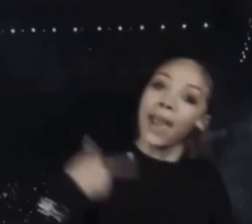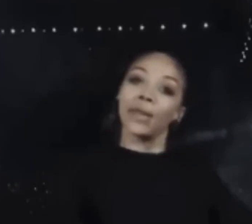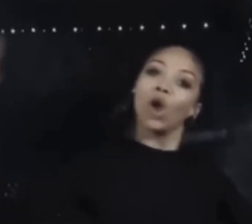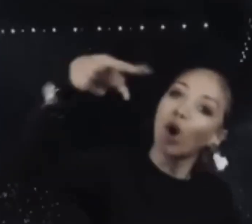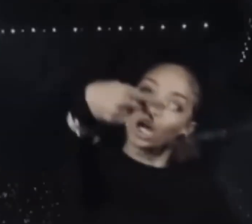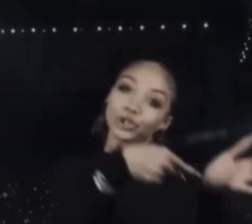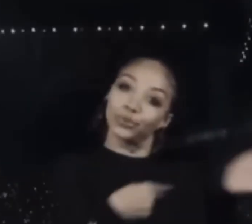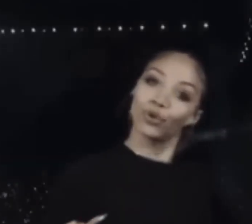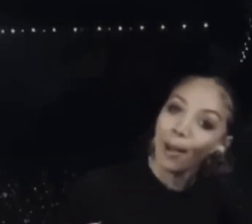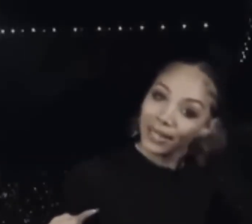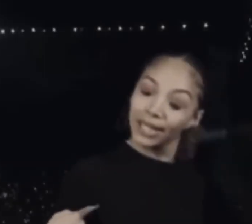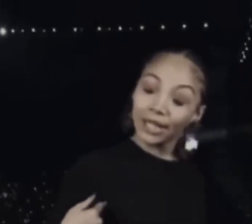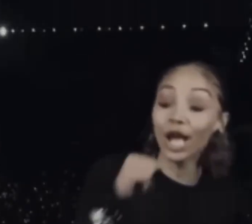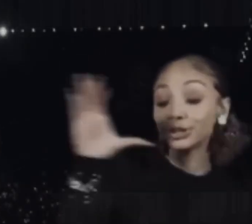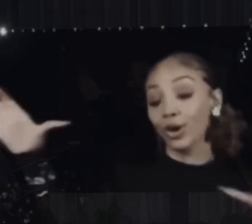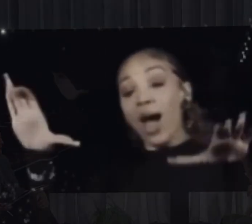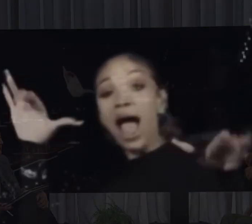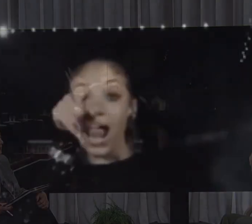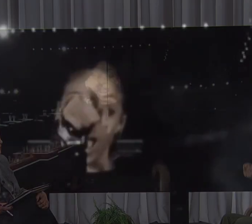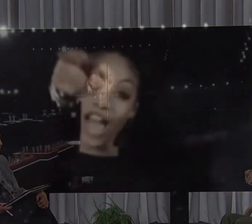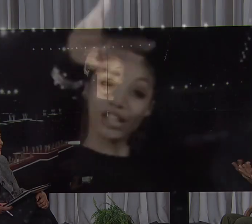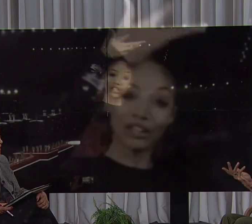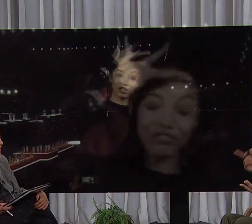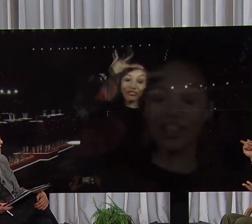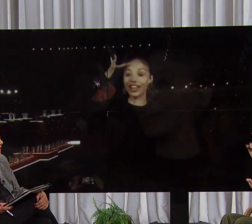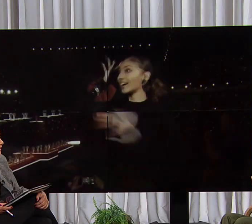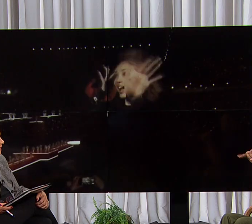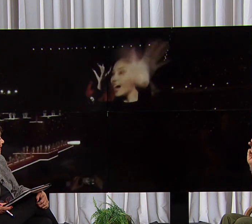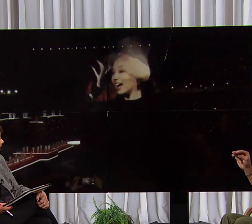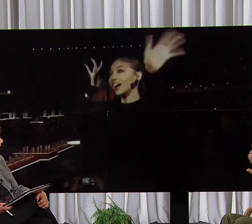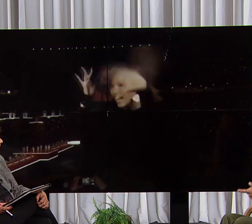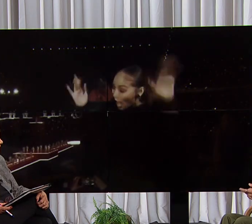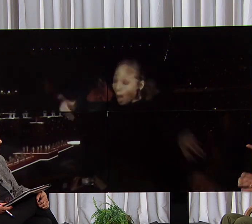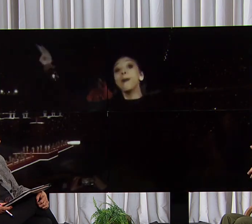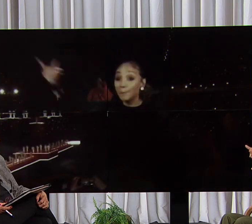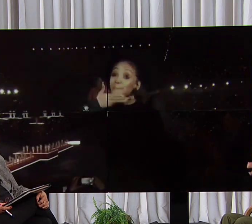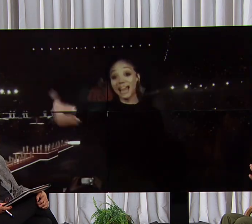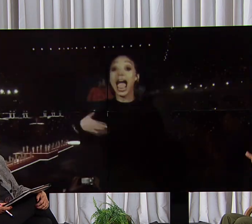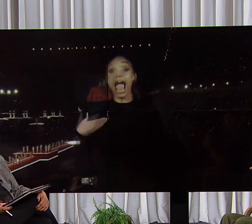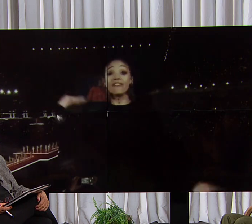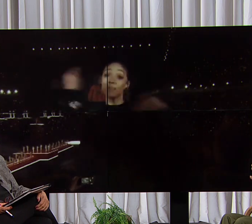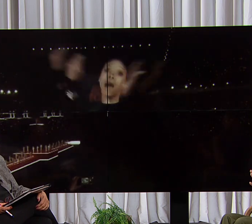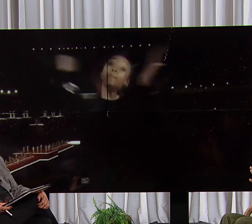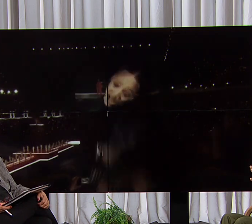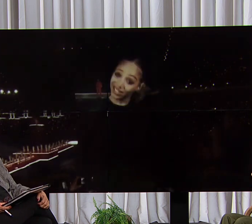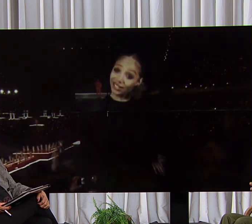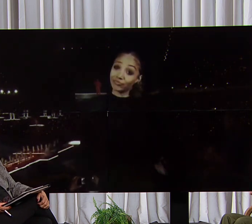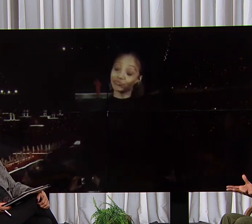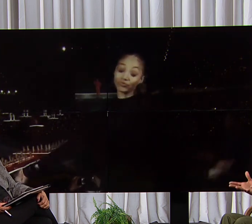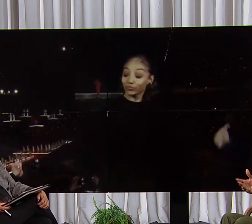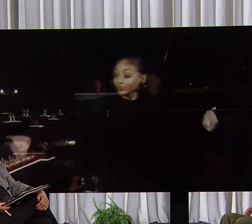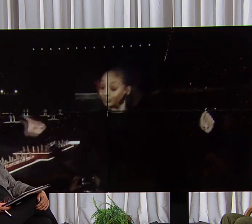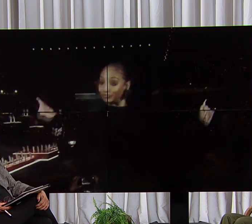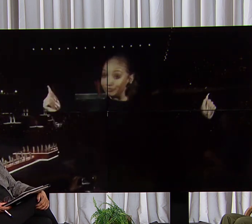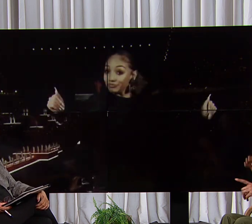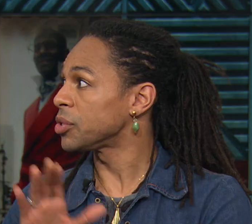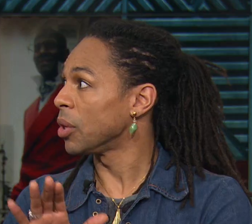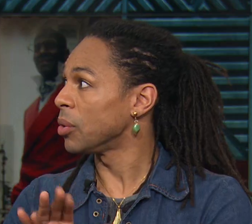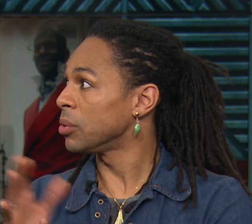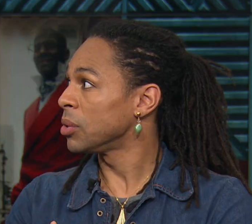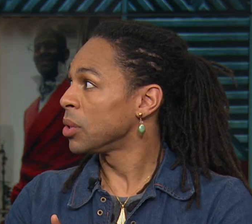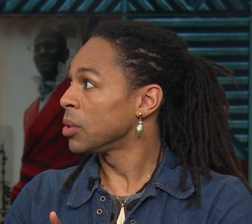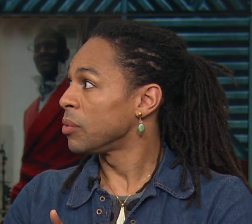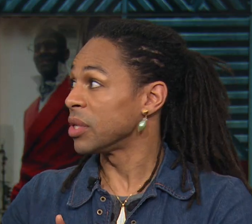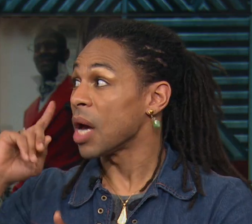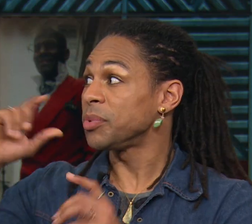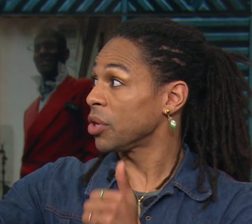they had directors of artistic sign language on their team. Justina Miles is self-identified as a deaf woman,